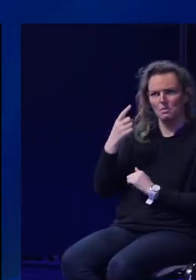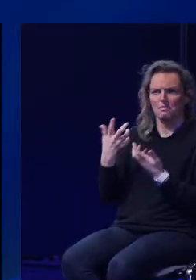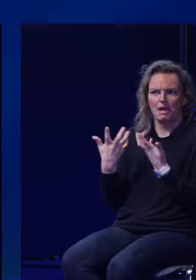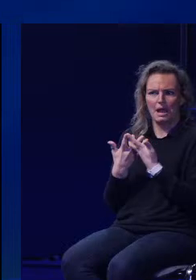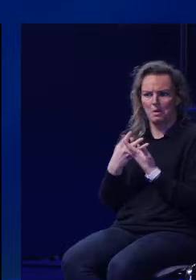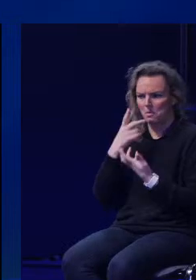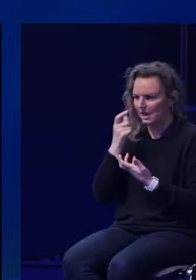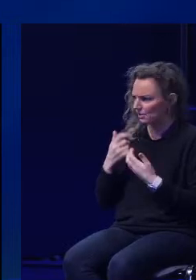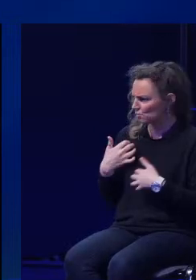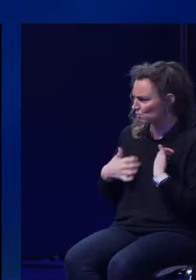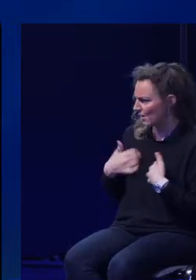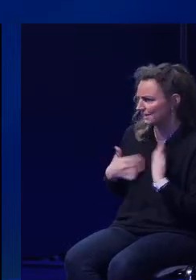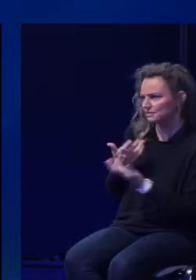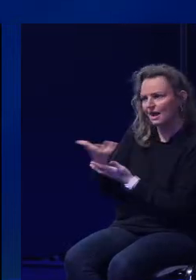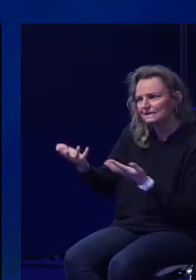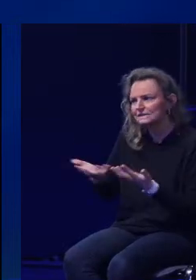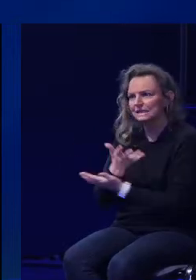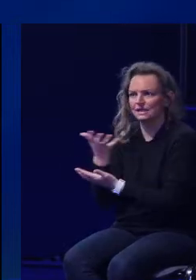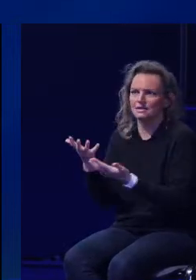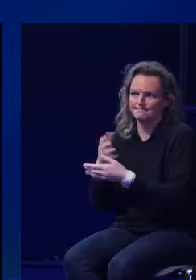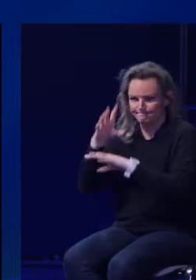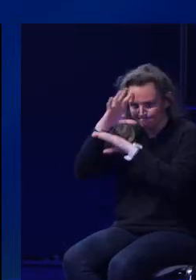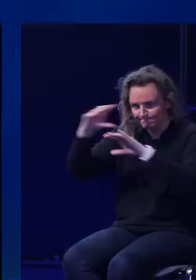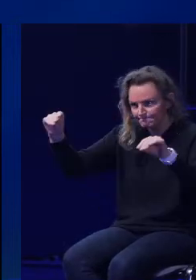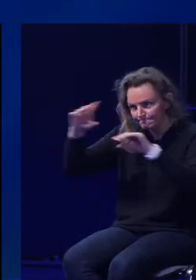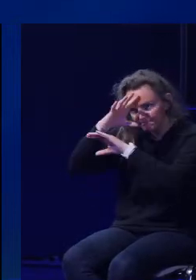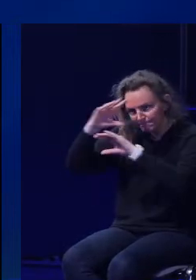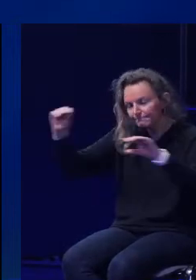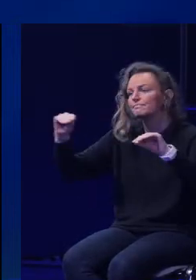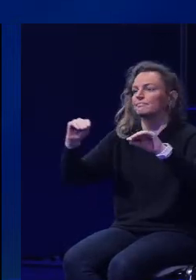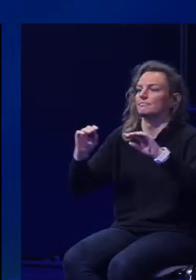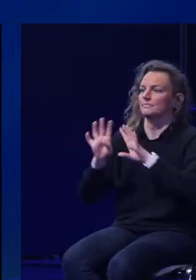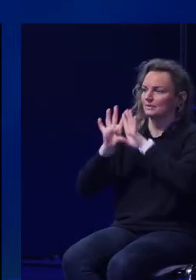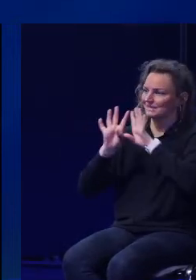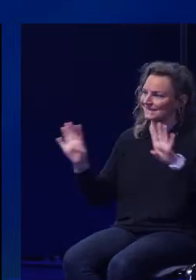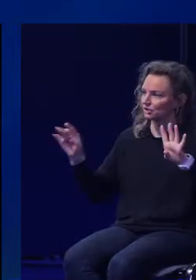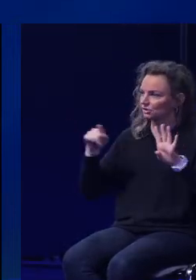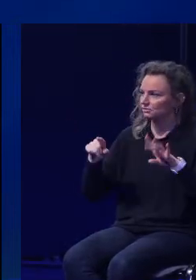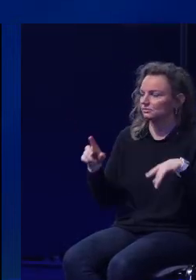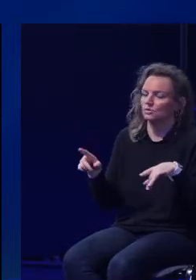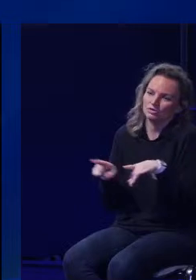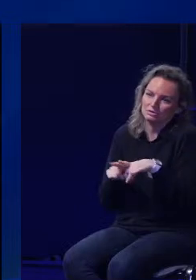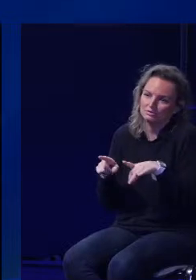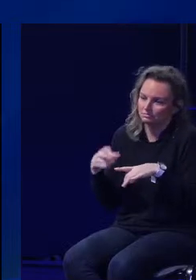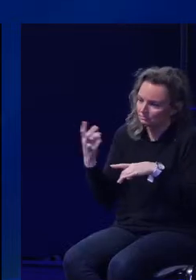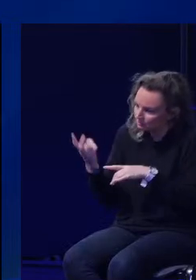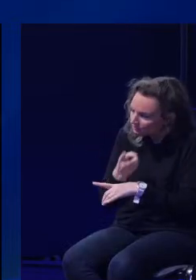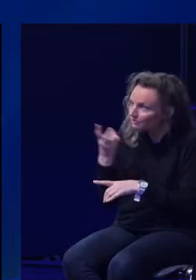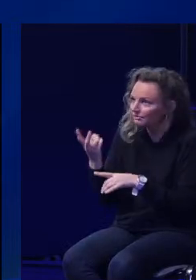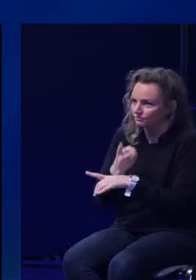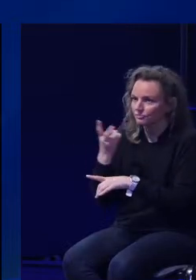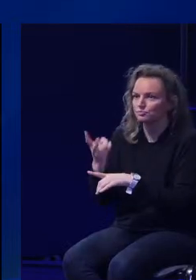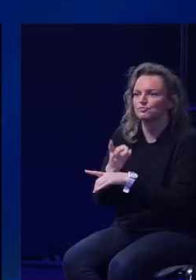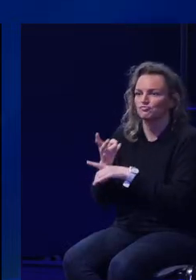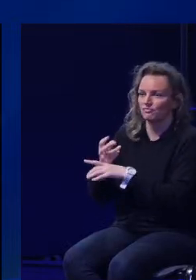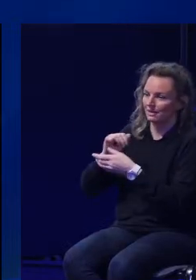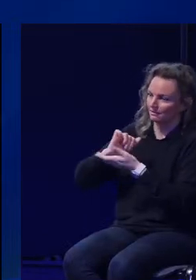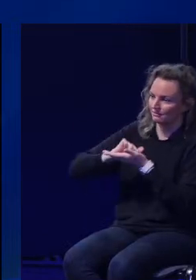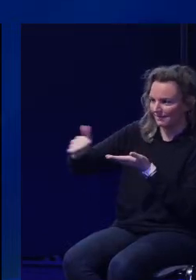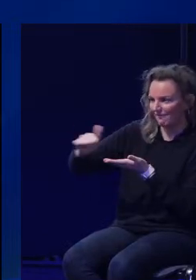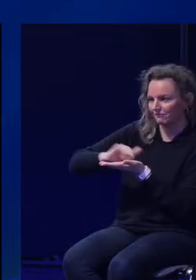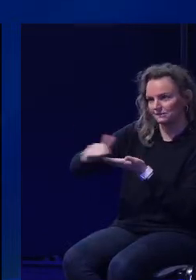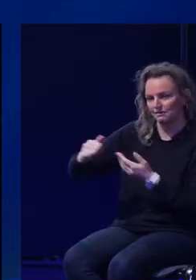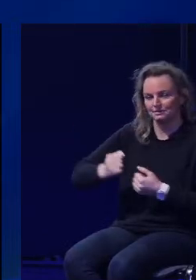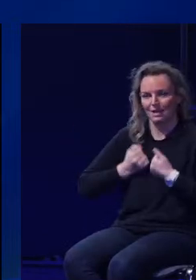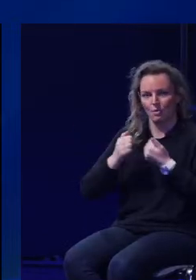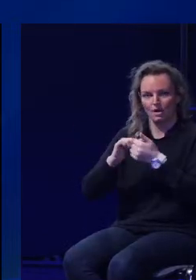exciting and as informative, and not just a shameless plug for Radical as possible. And